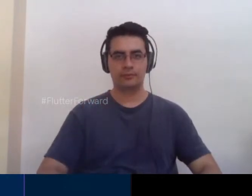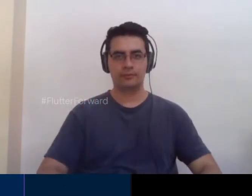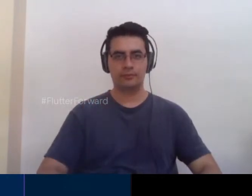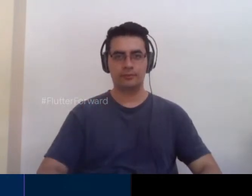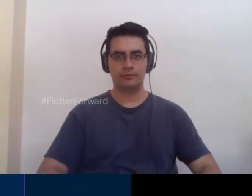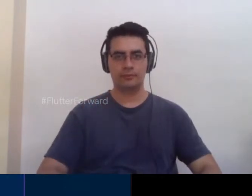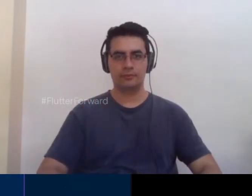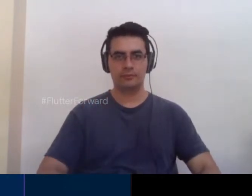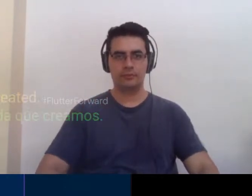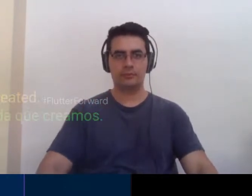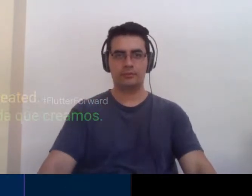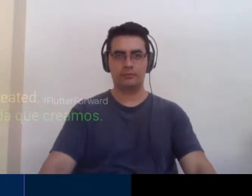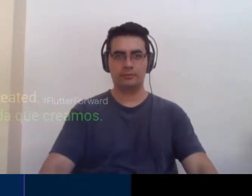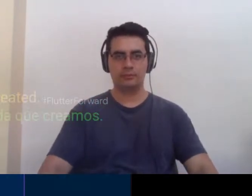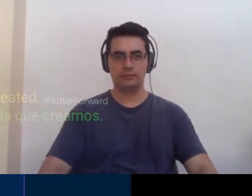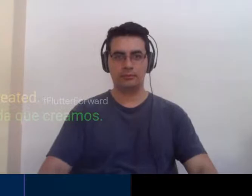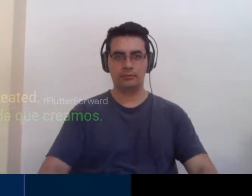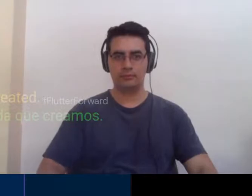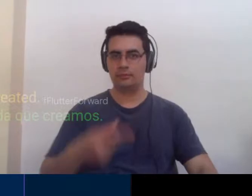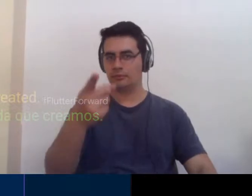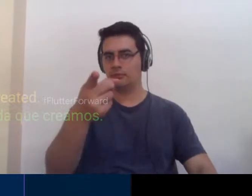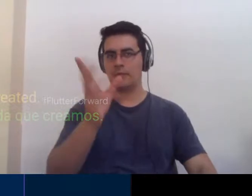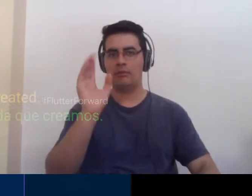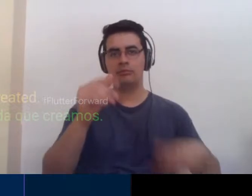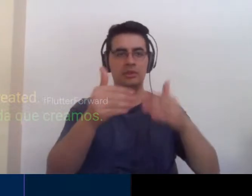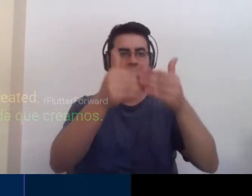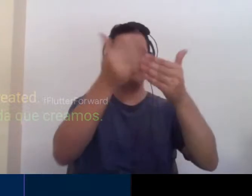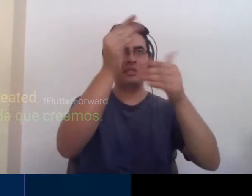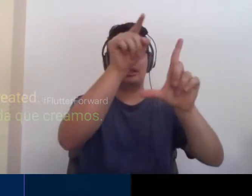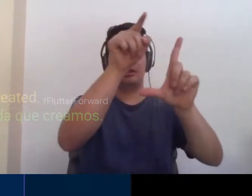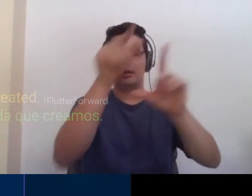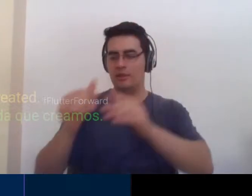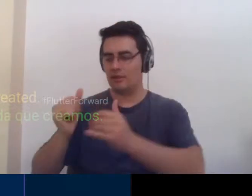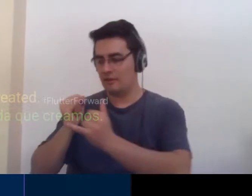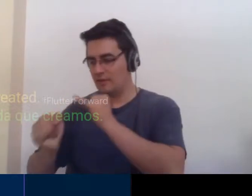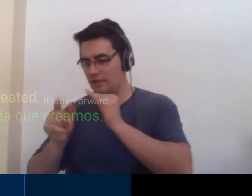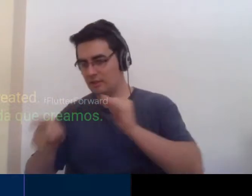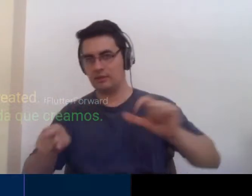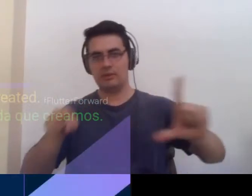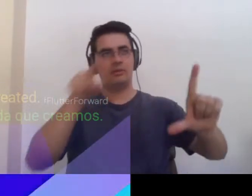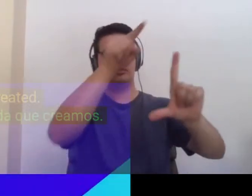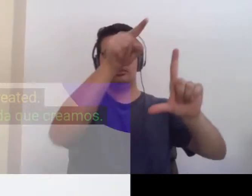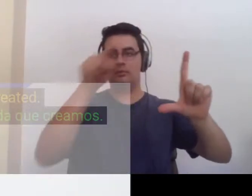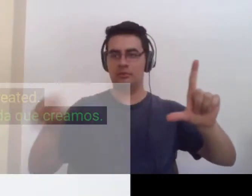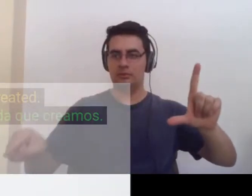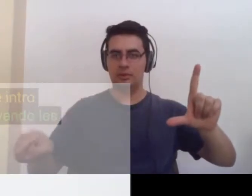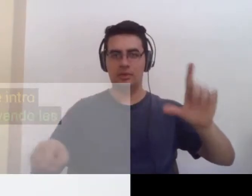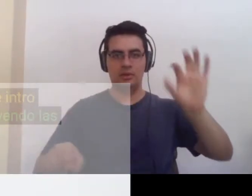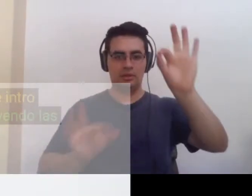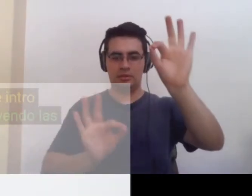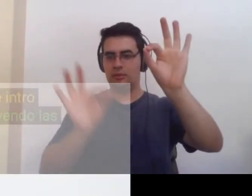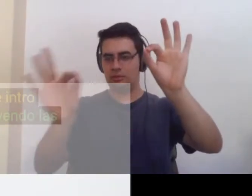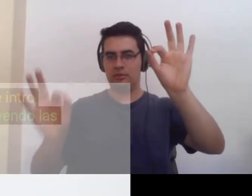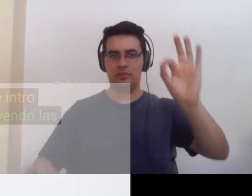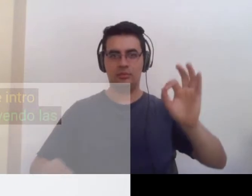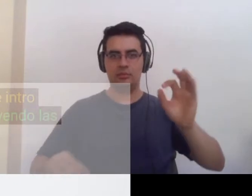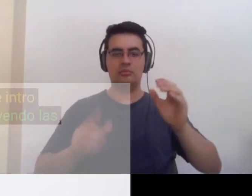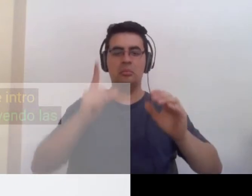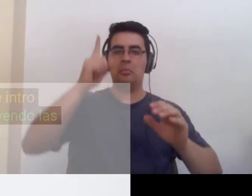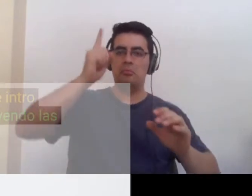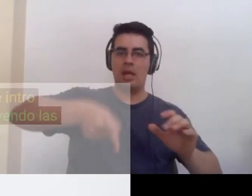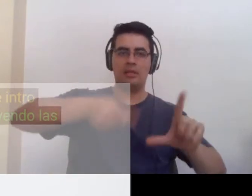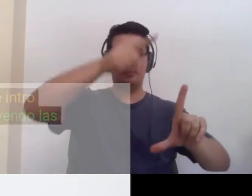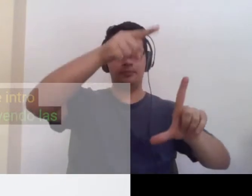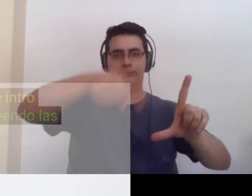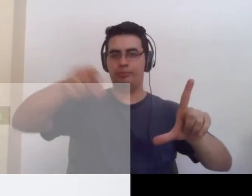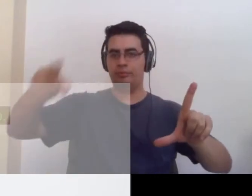And there we have it. Our chart draws itself with the custom animation we created. So far, we've been building up